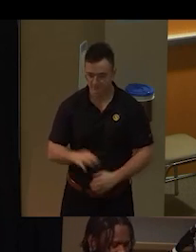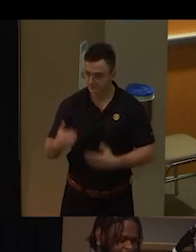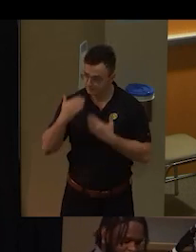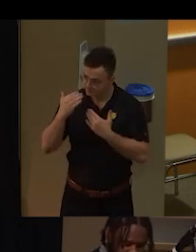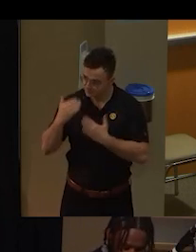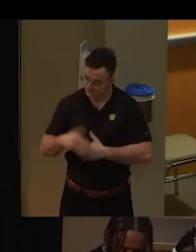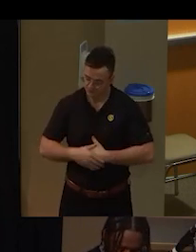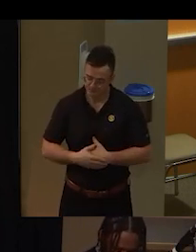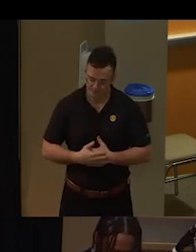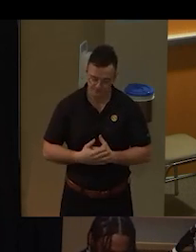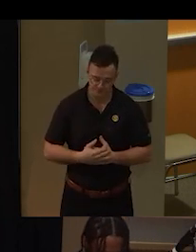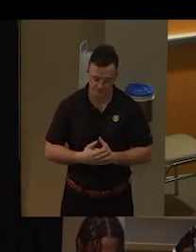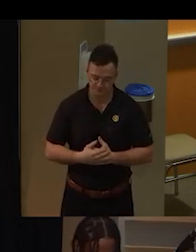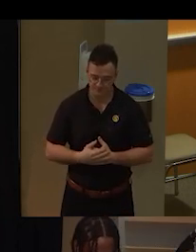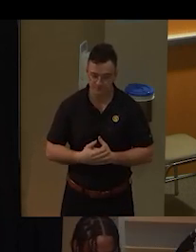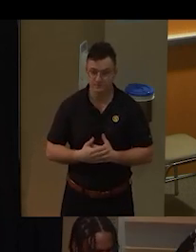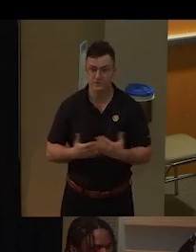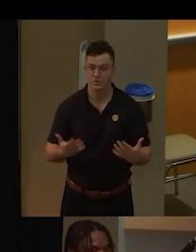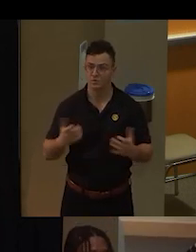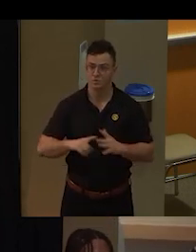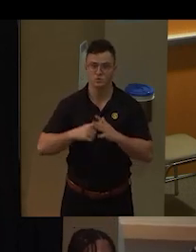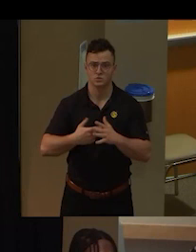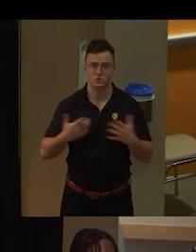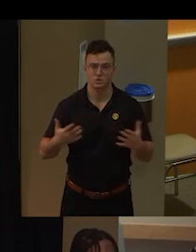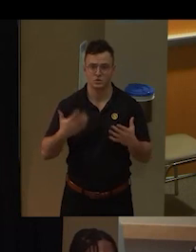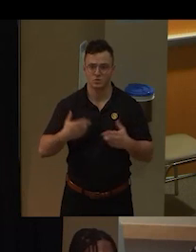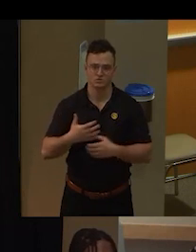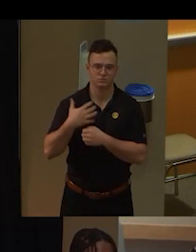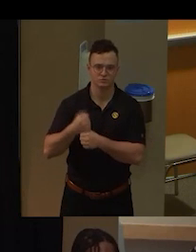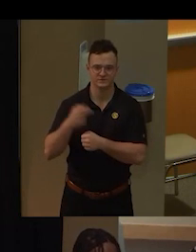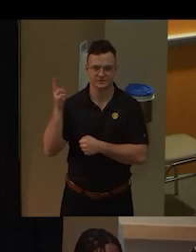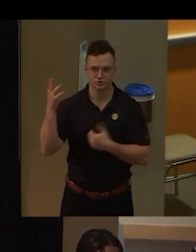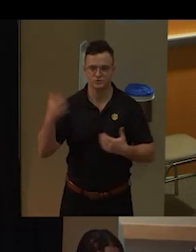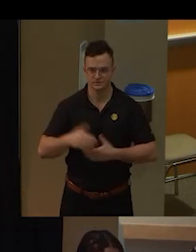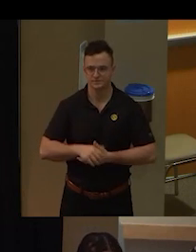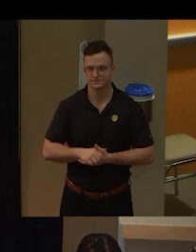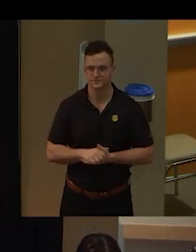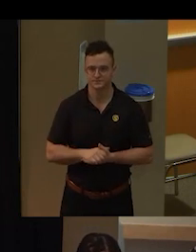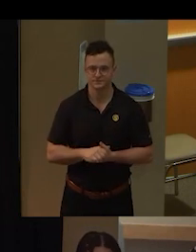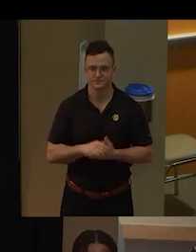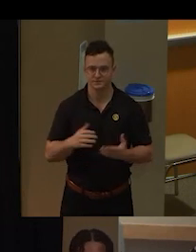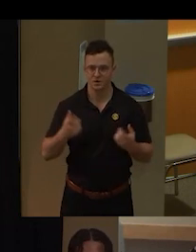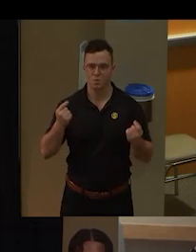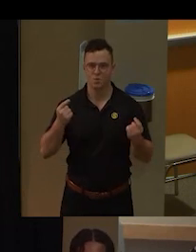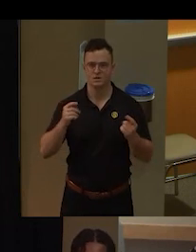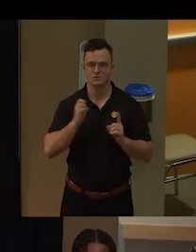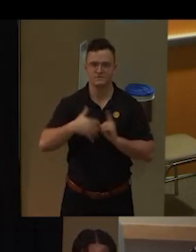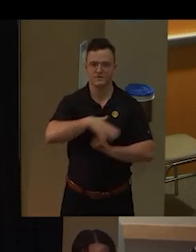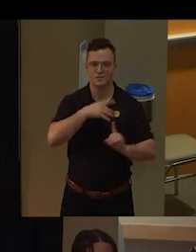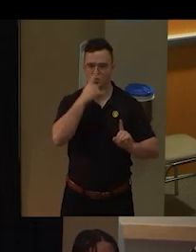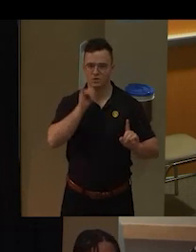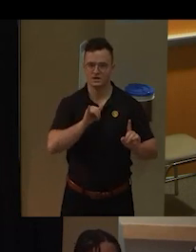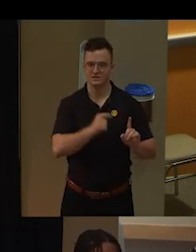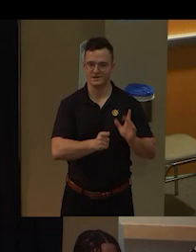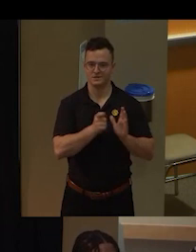Thank you, Dr. Olivares. So I'd just like to start by giving a brief history of the climate at the time that Dr.